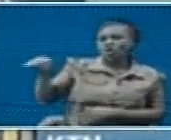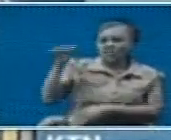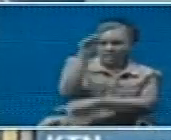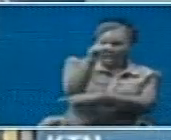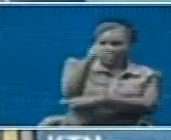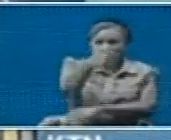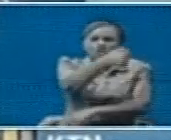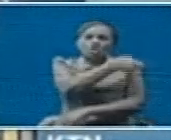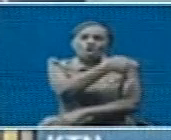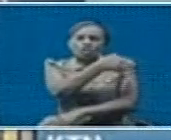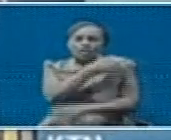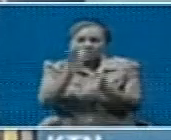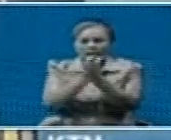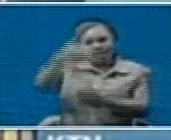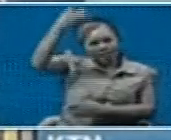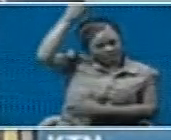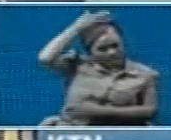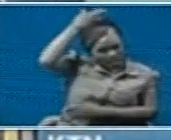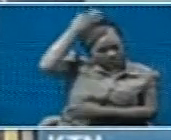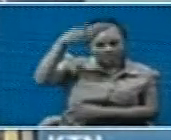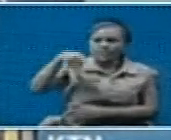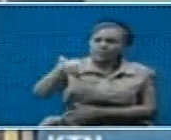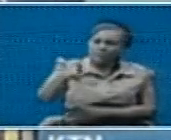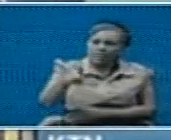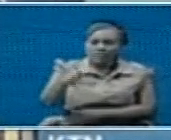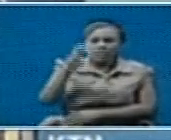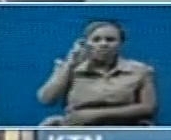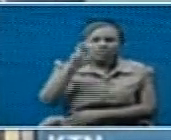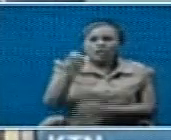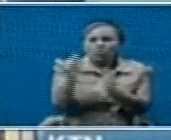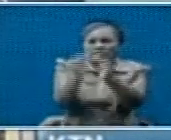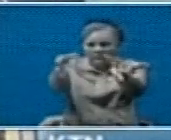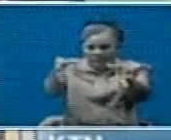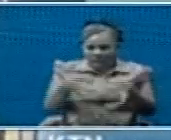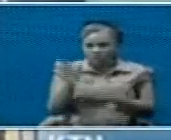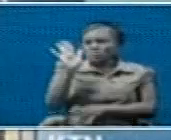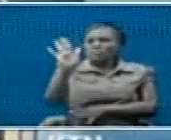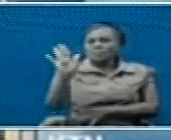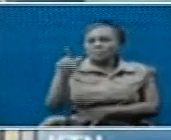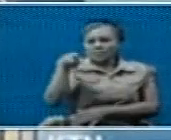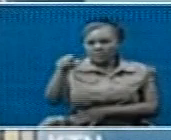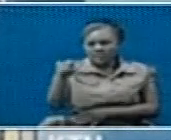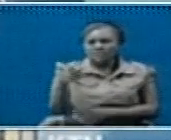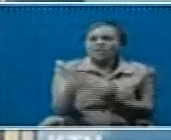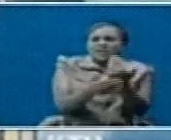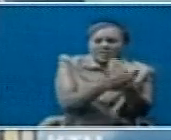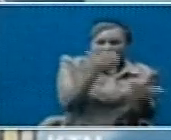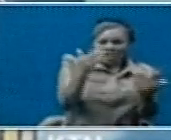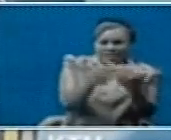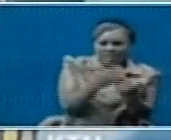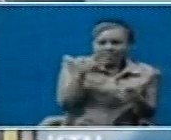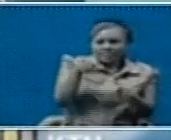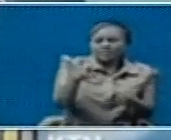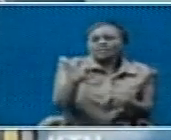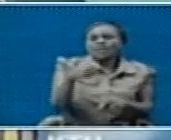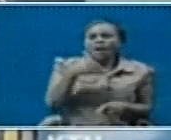the doctors and the nurses and the pharmacists to actually check with their accounts, and in the interest of care and the dignified